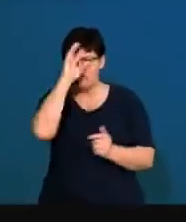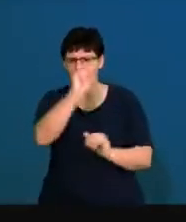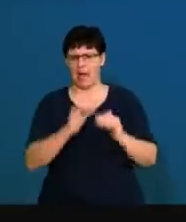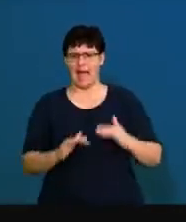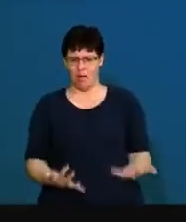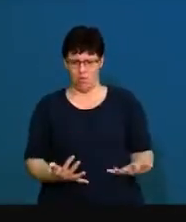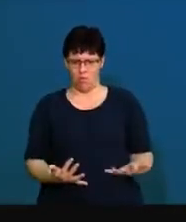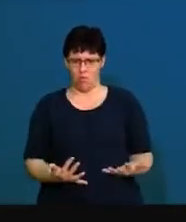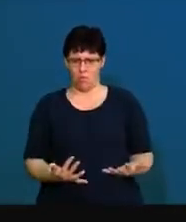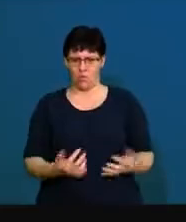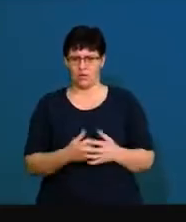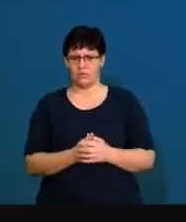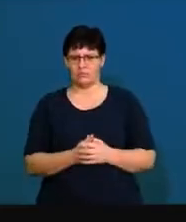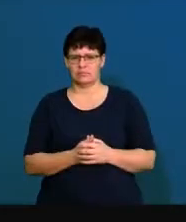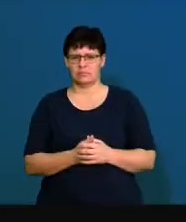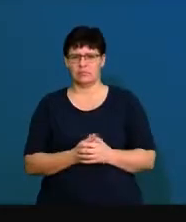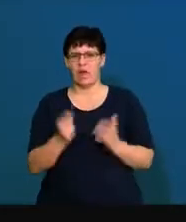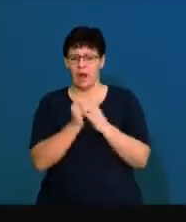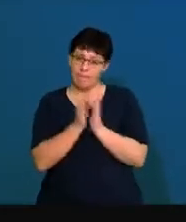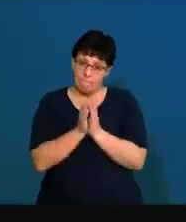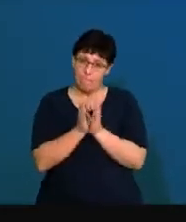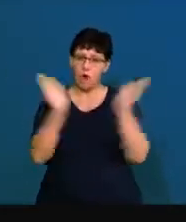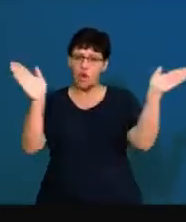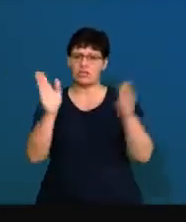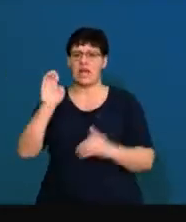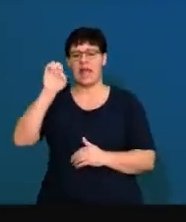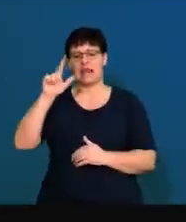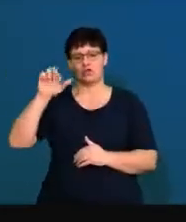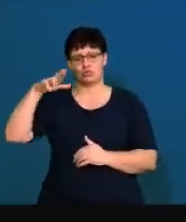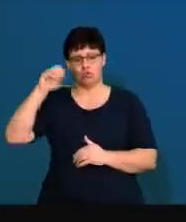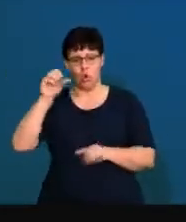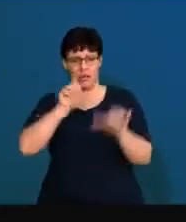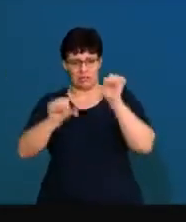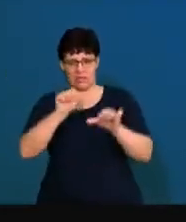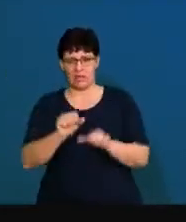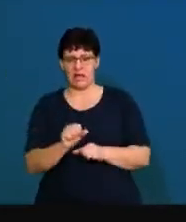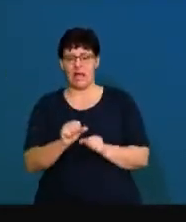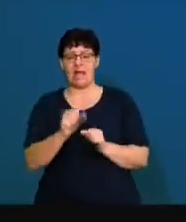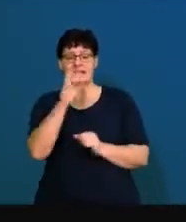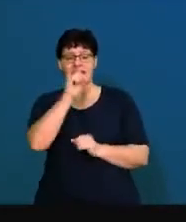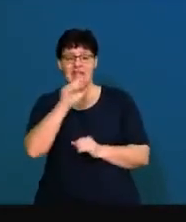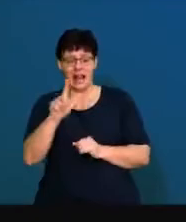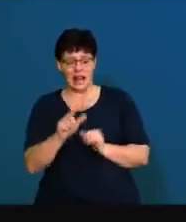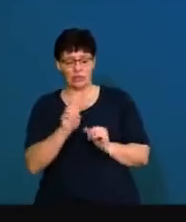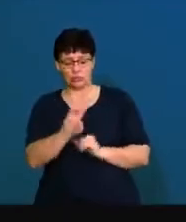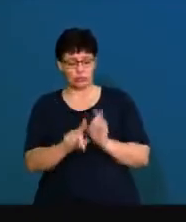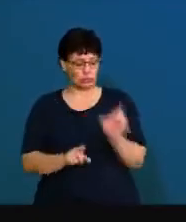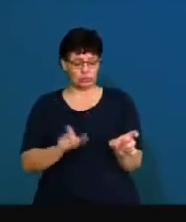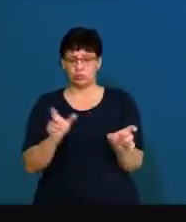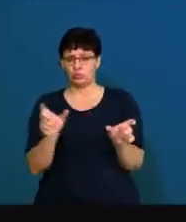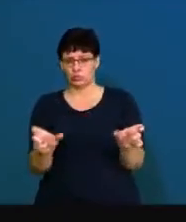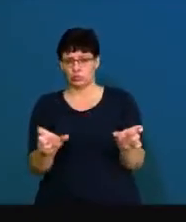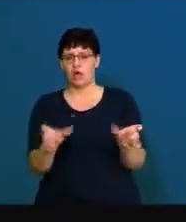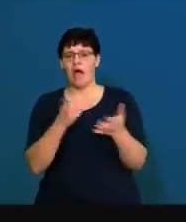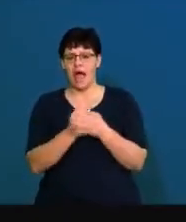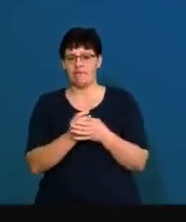of remembering, remember there are the broad category is electrochemistry, two types of cells. So this type of a summary, we